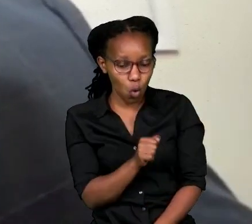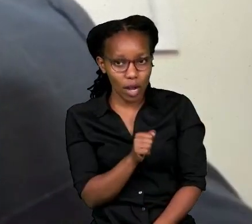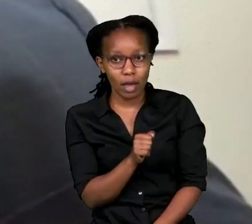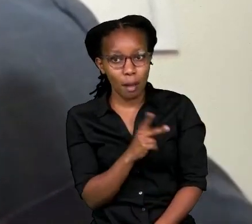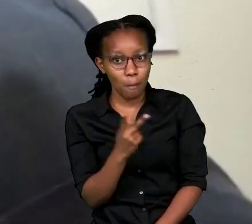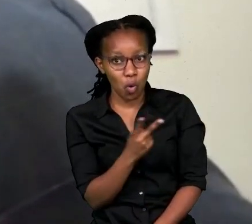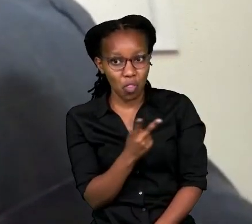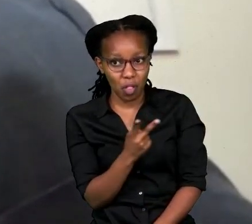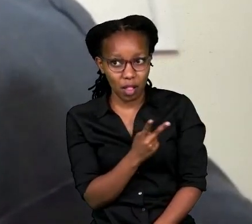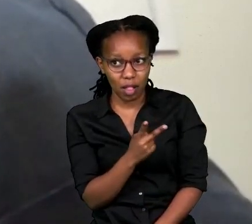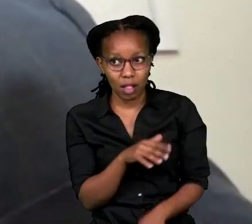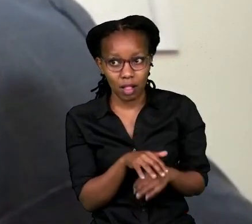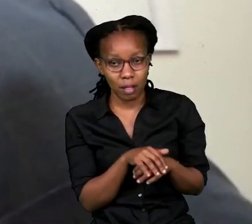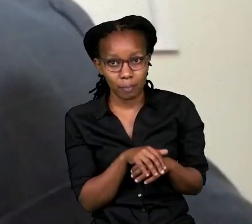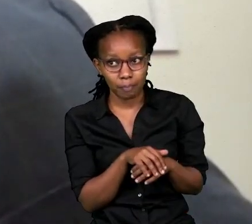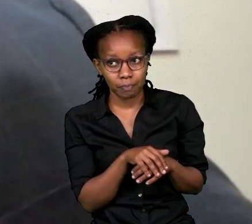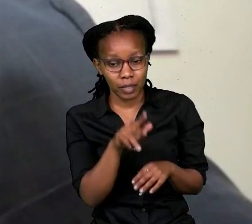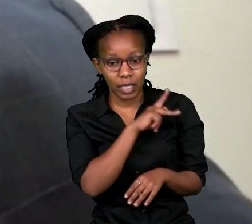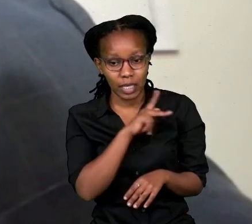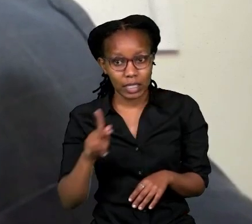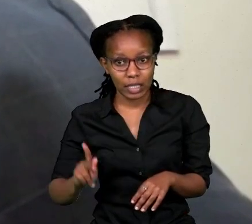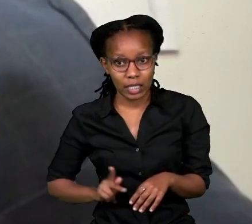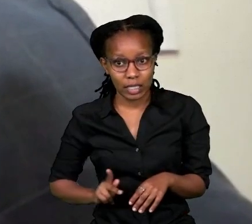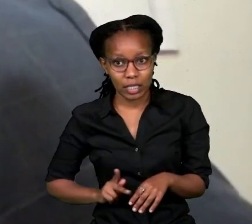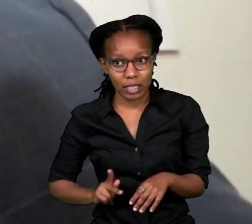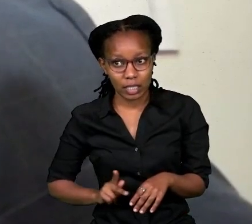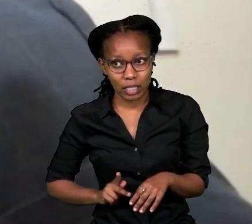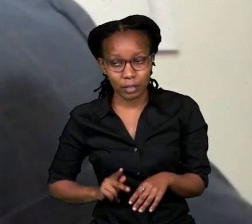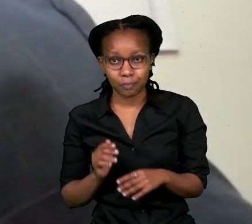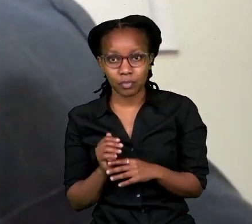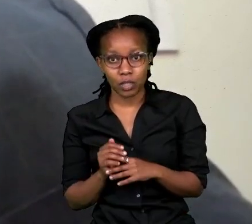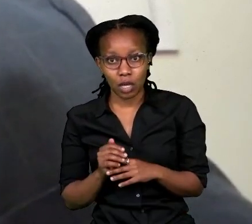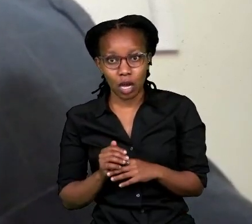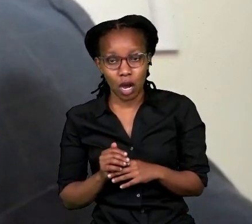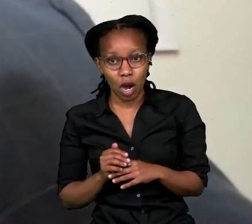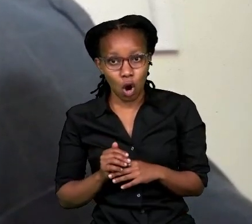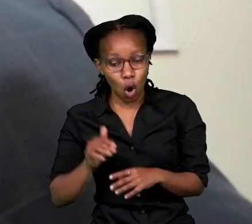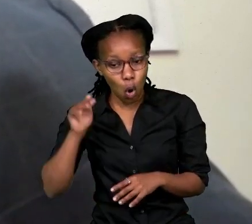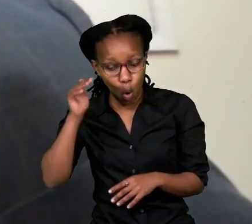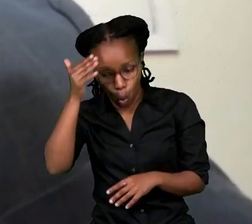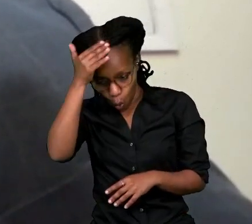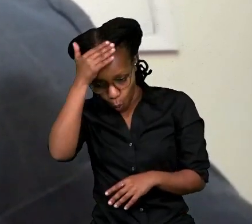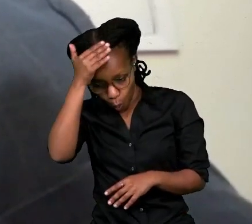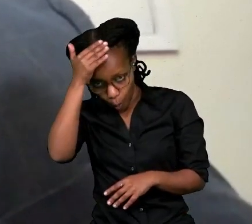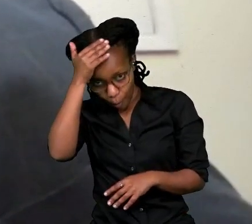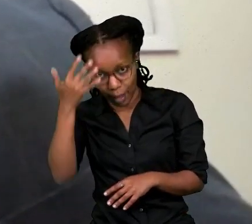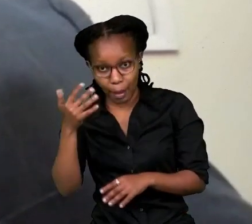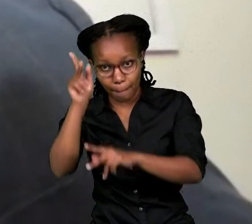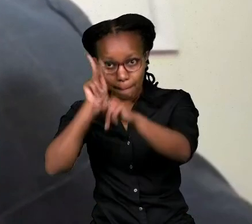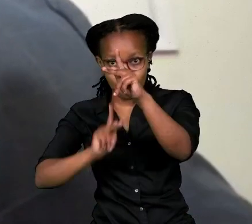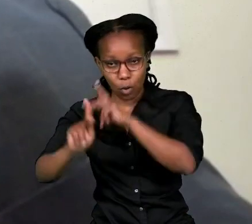Testament, you will see kings did what the prophet said. Whenever kings wanted to make a